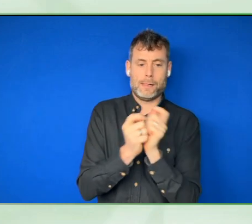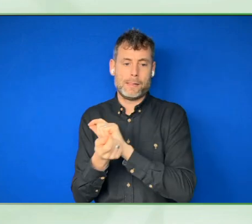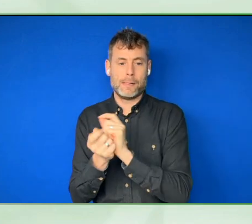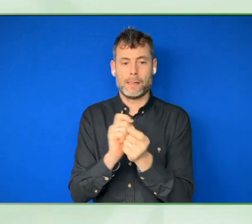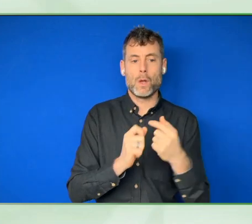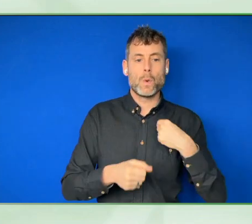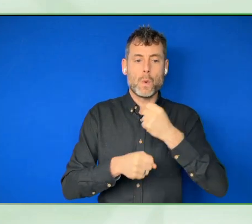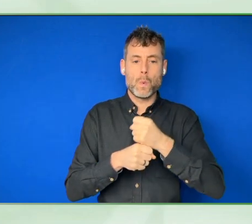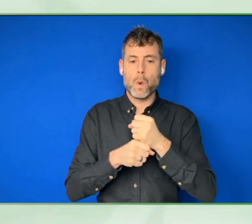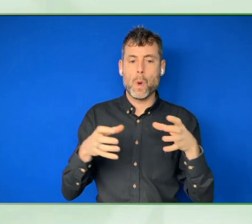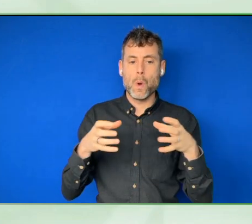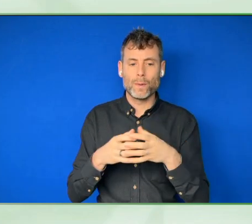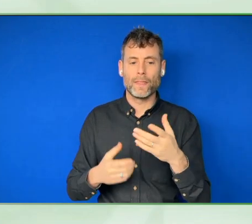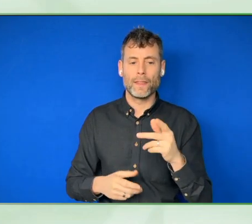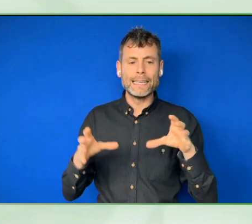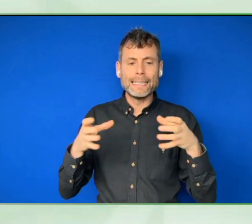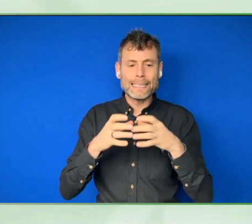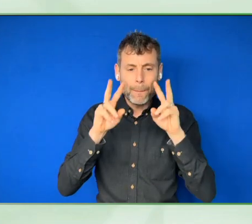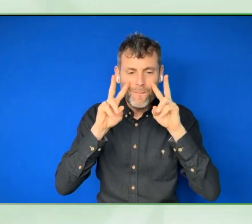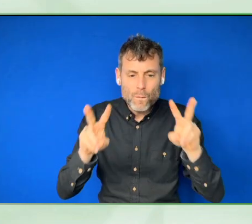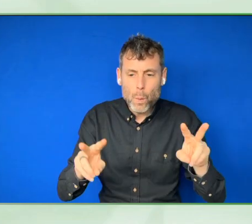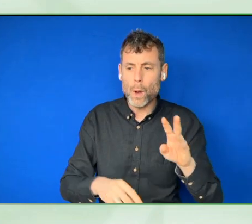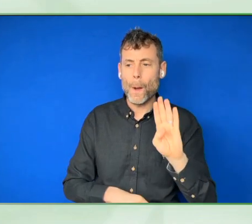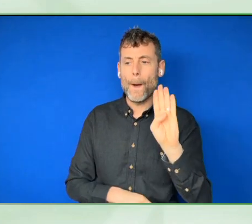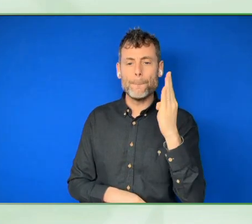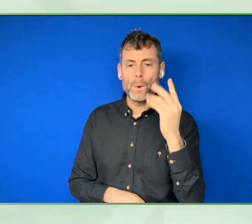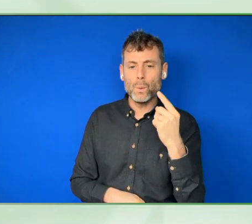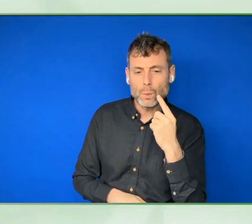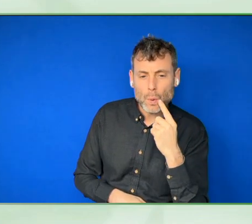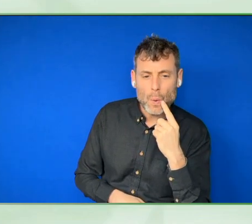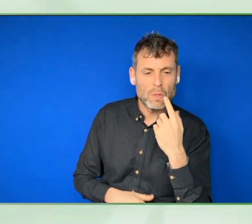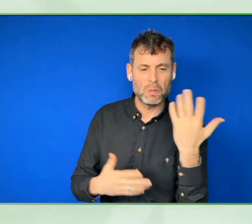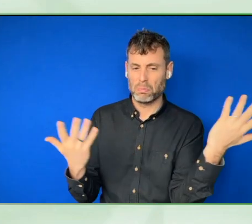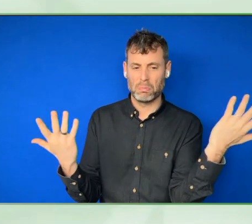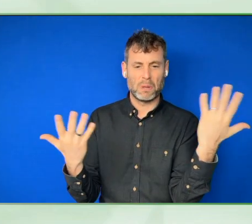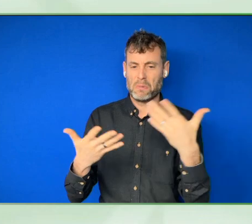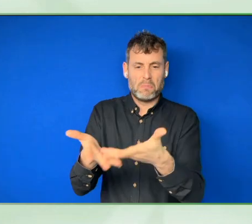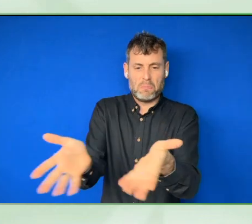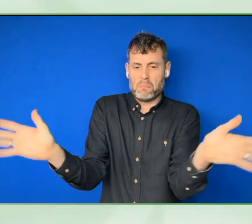so it's possible to use in different contexts. And finally,